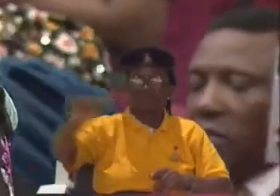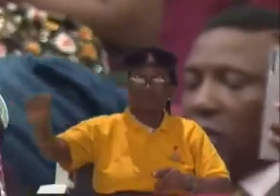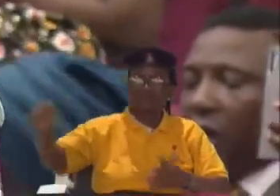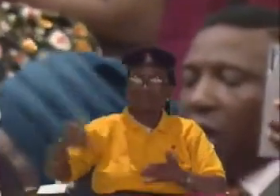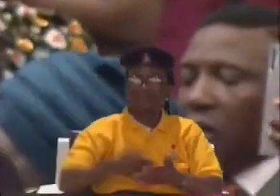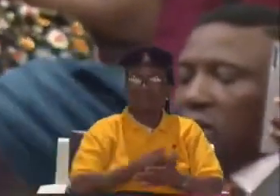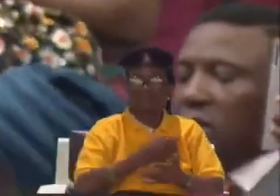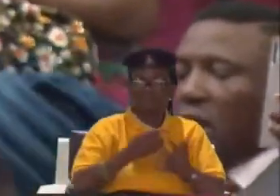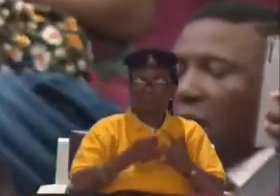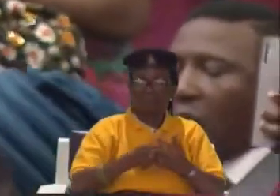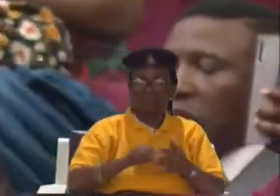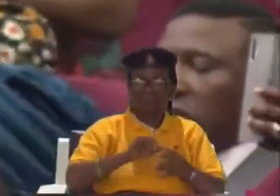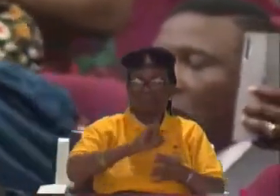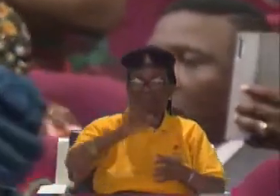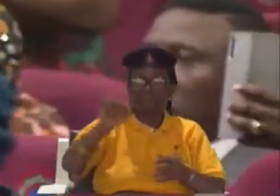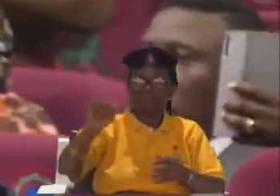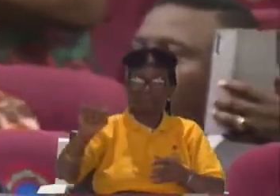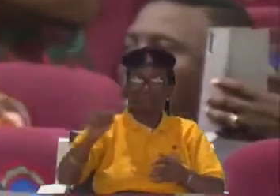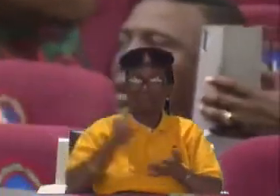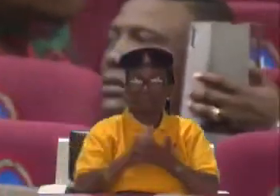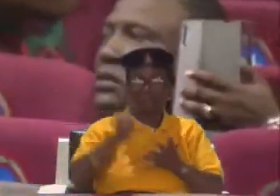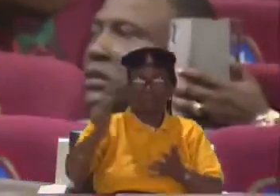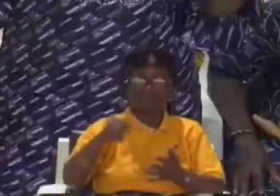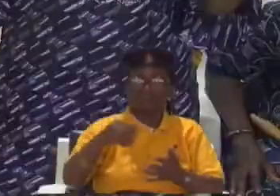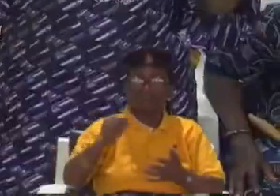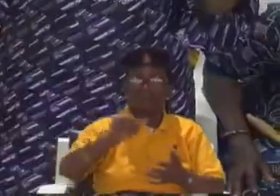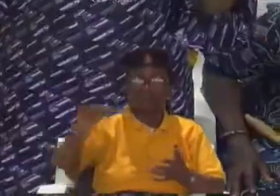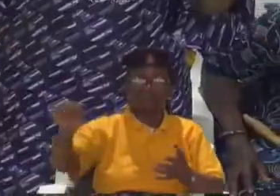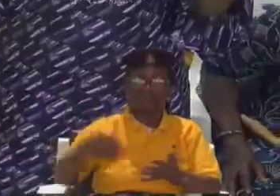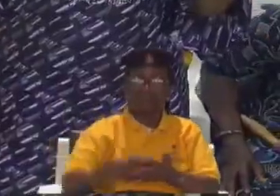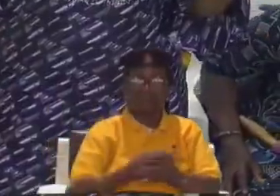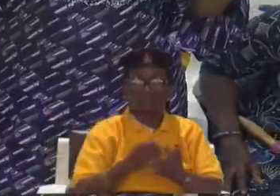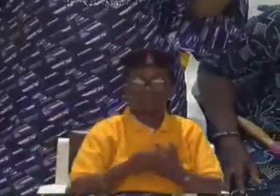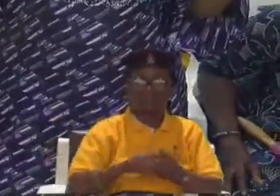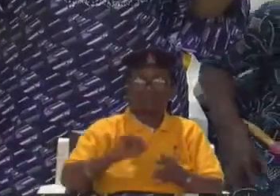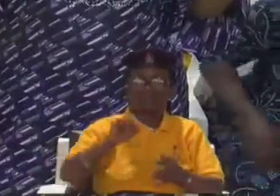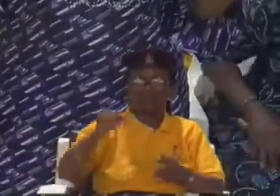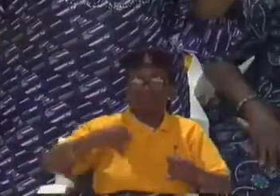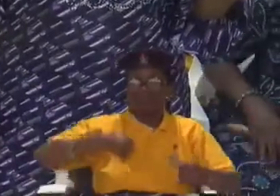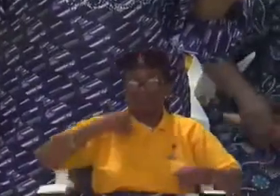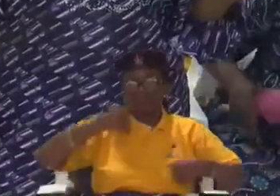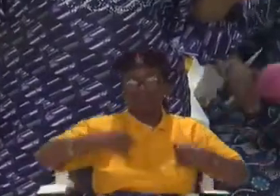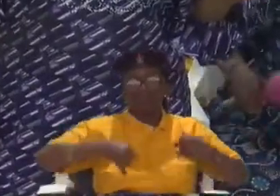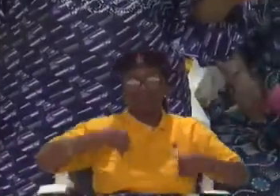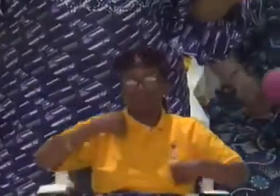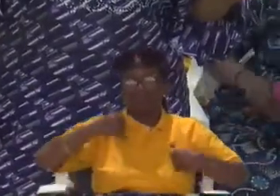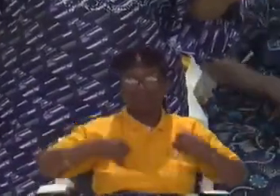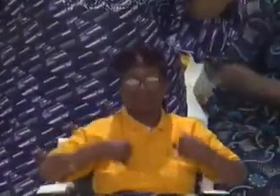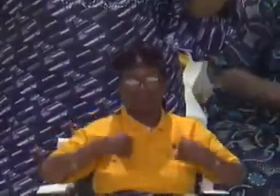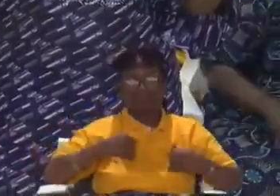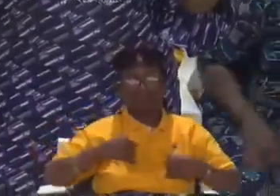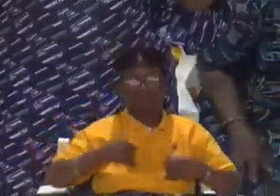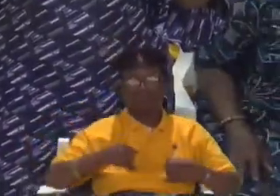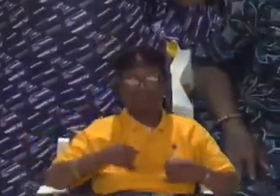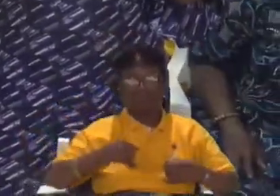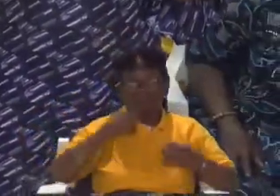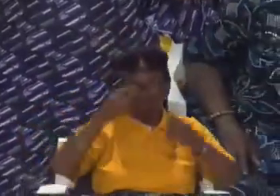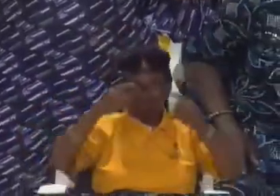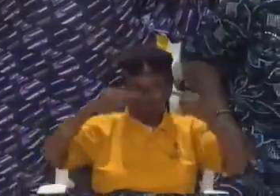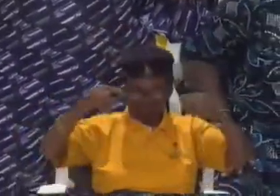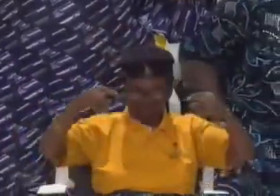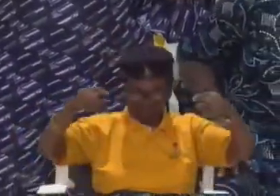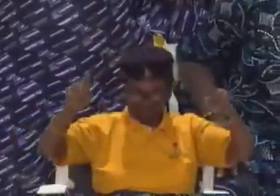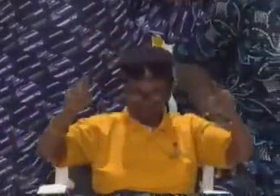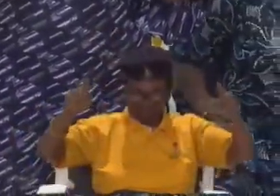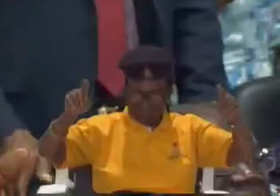wa. A new beginning of joy. Ibere otun ayo. Of success. Ti